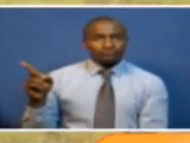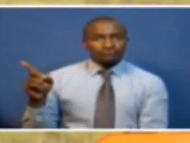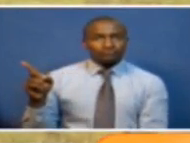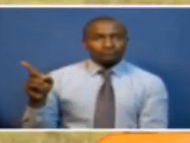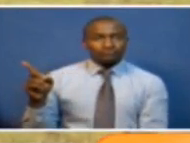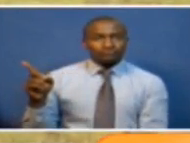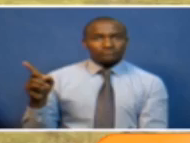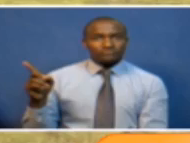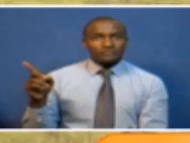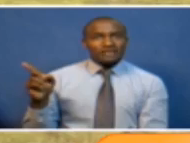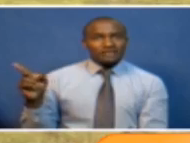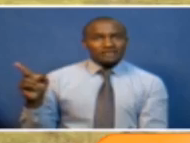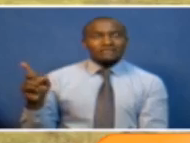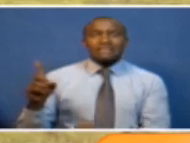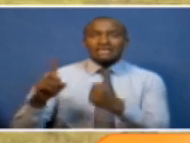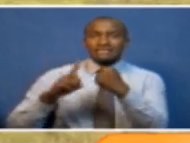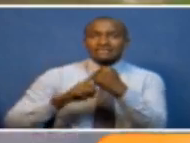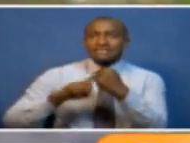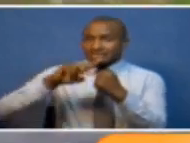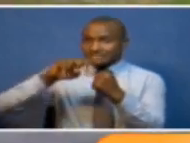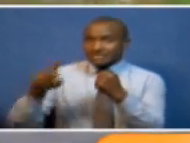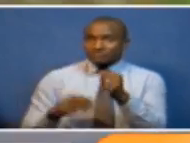square kilometers in total. The lake. The lake.